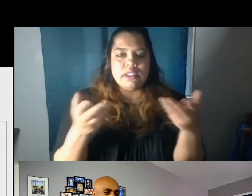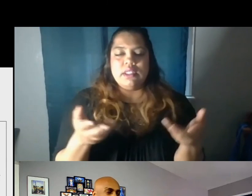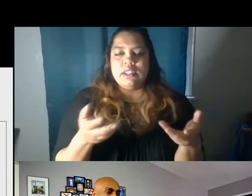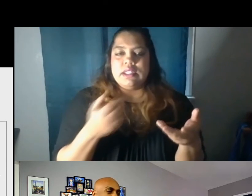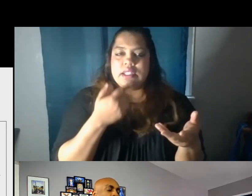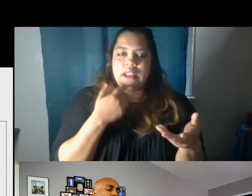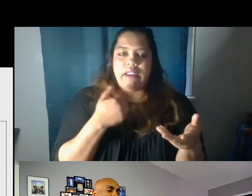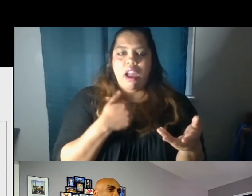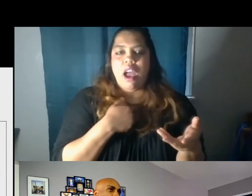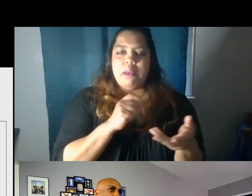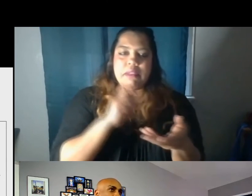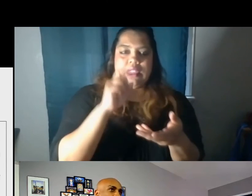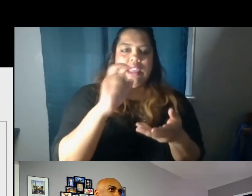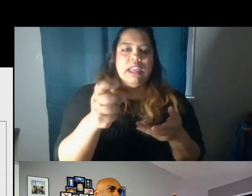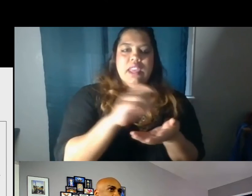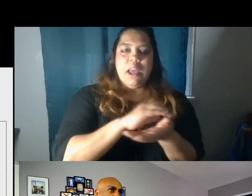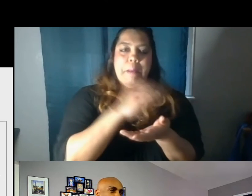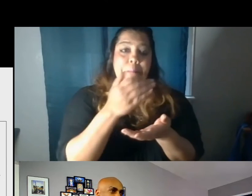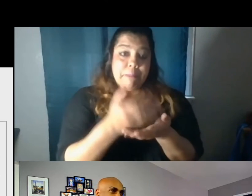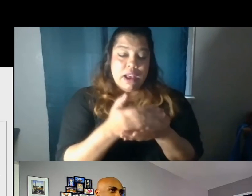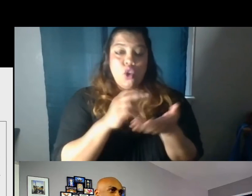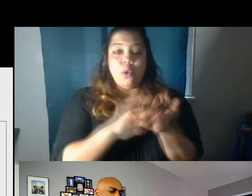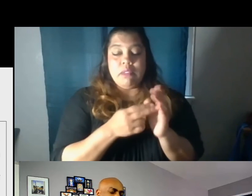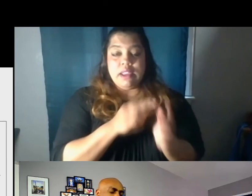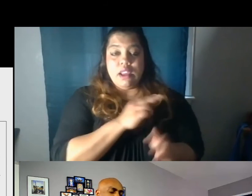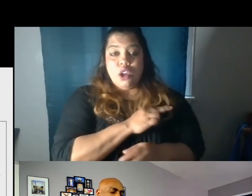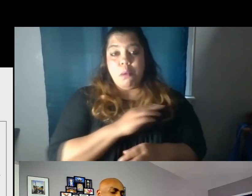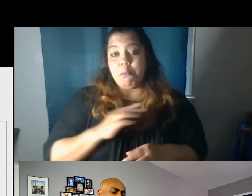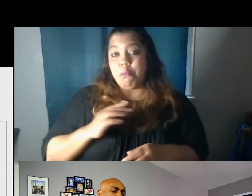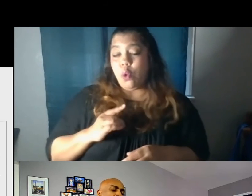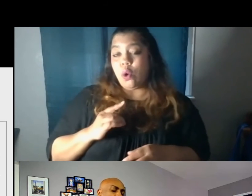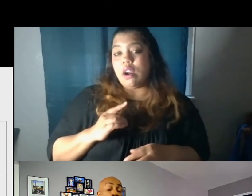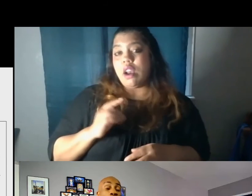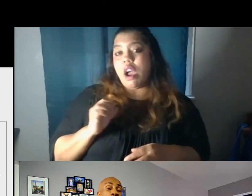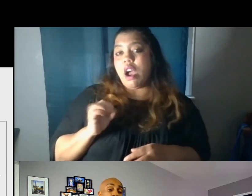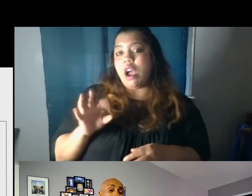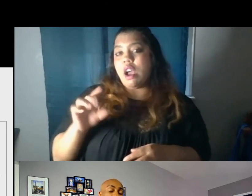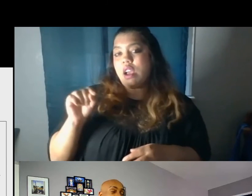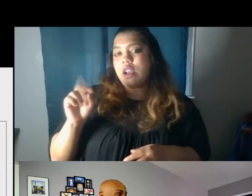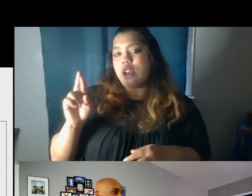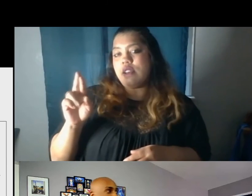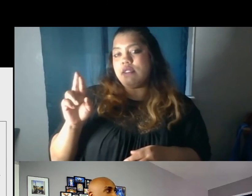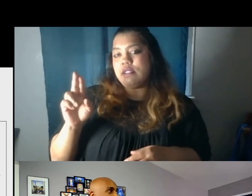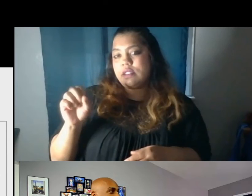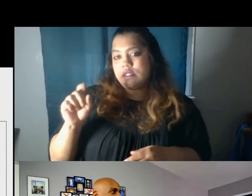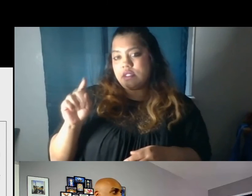of whatever so that the Board of Trustees are able to do what we're doing